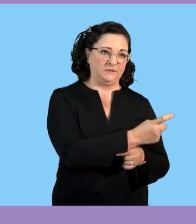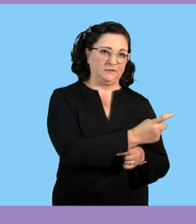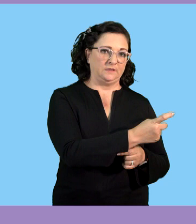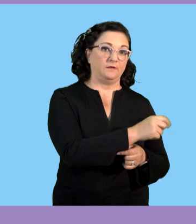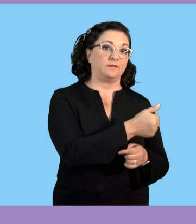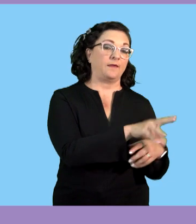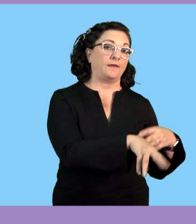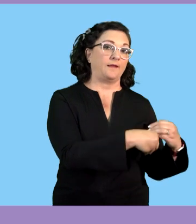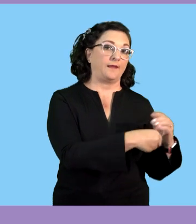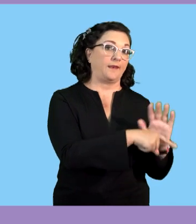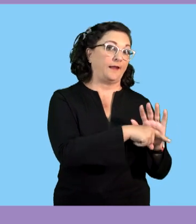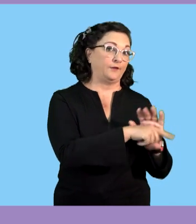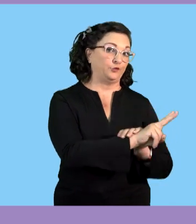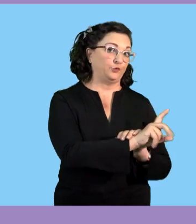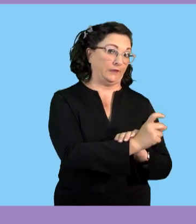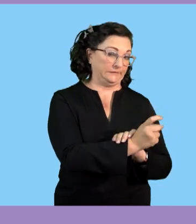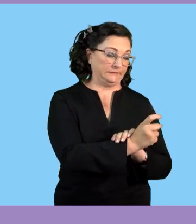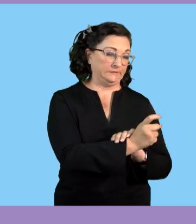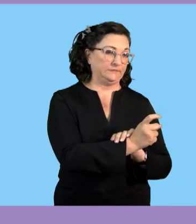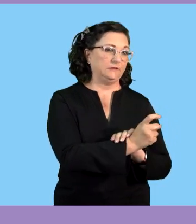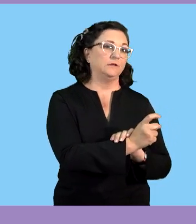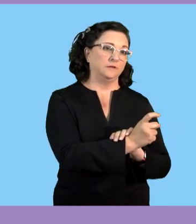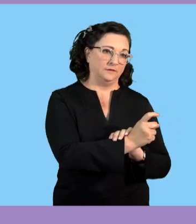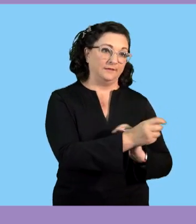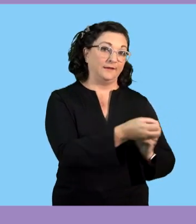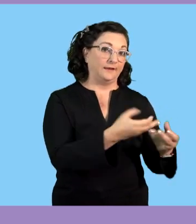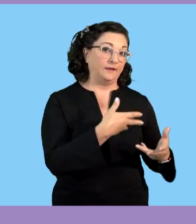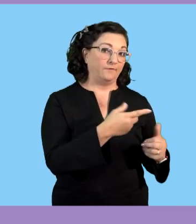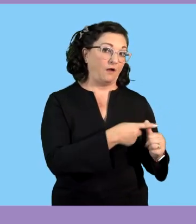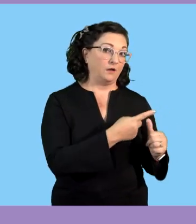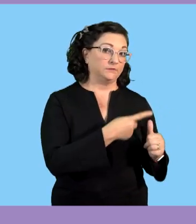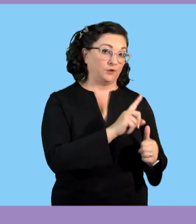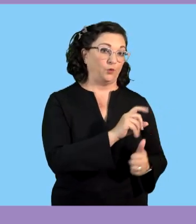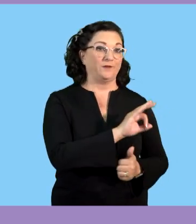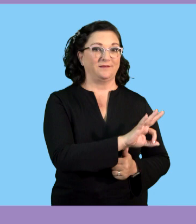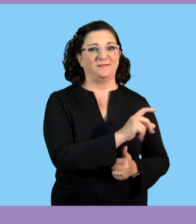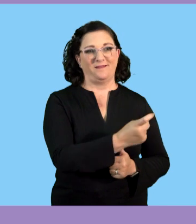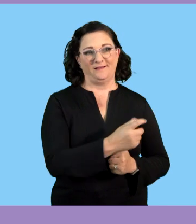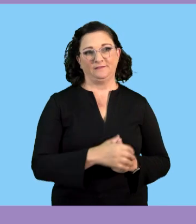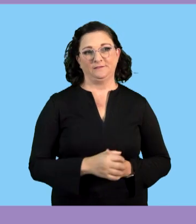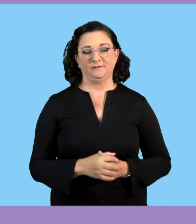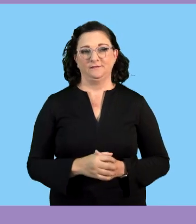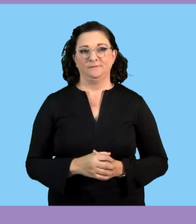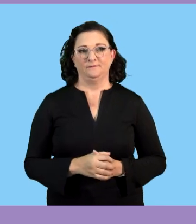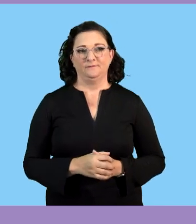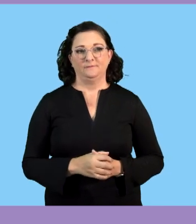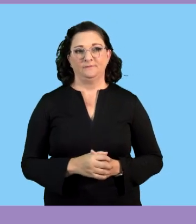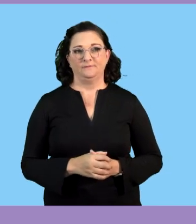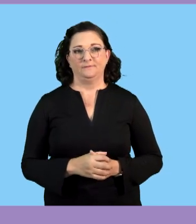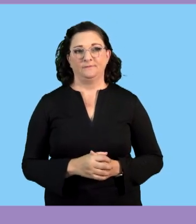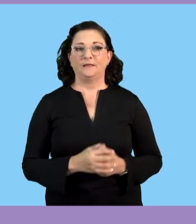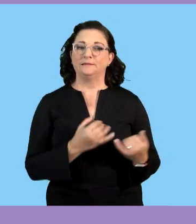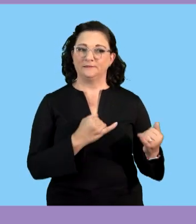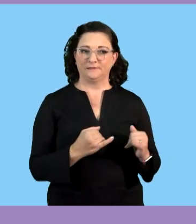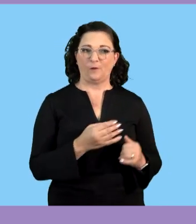and I am going to add negative 2 x's. And that is going to give us a 3x, right? And we